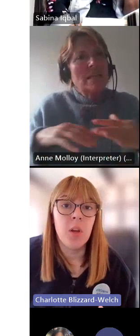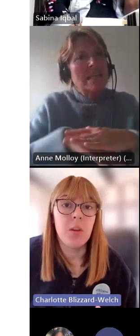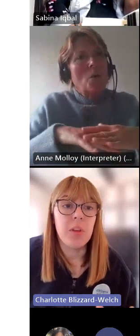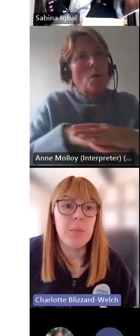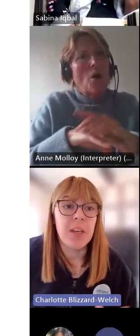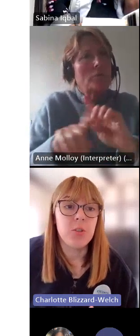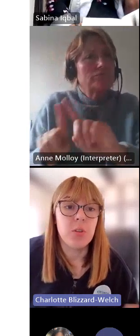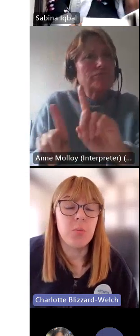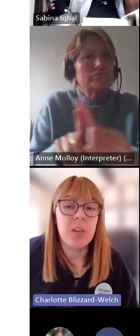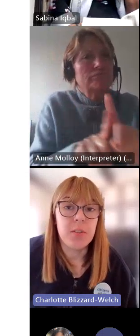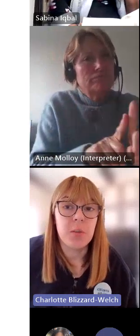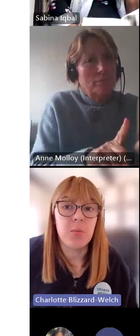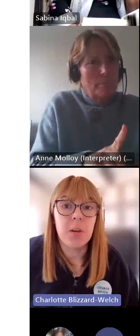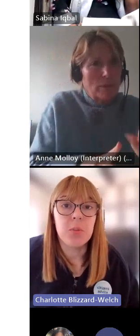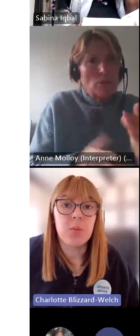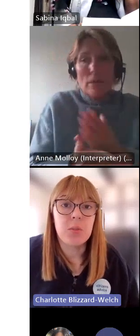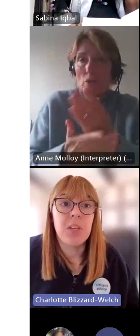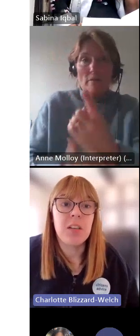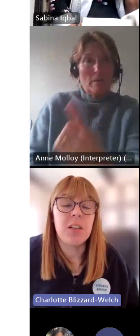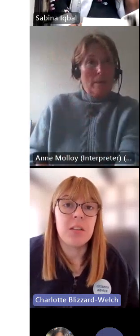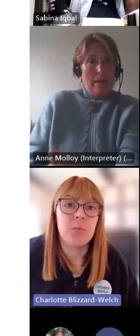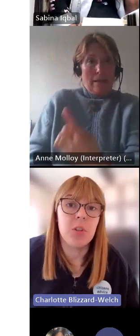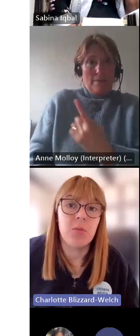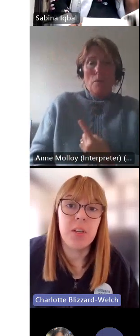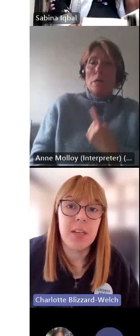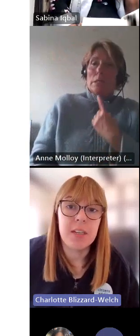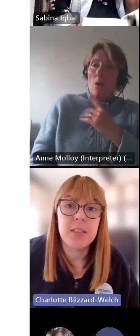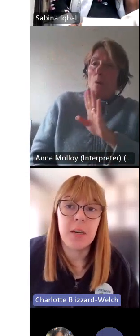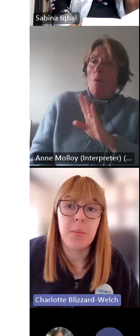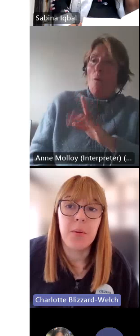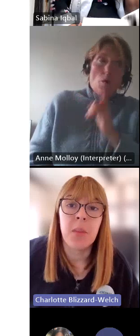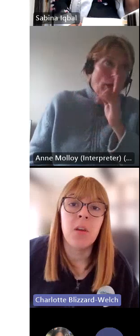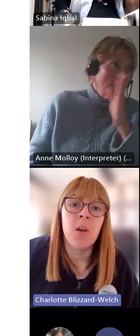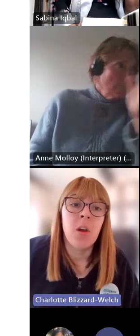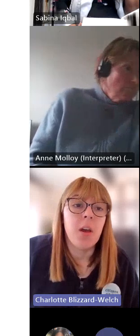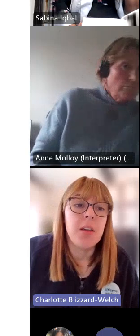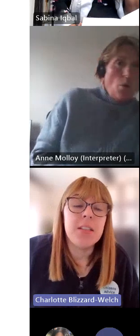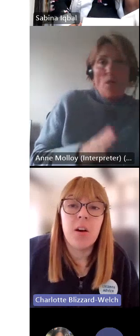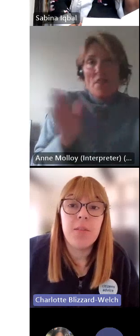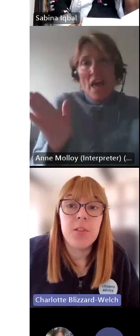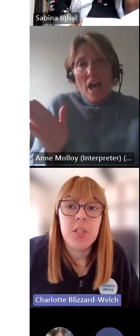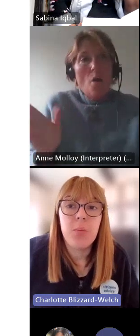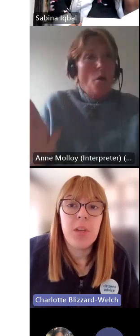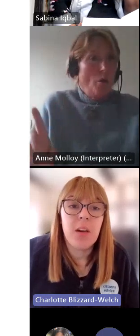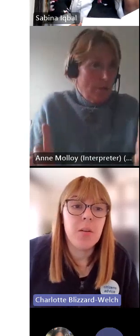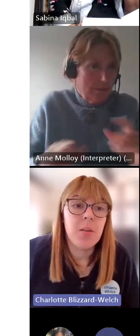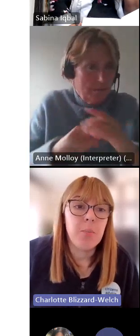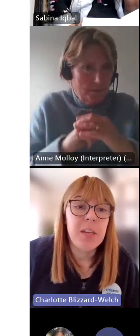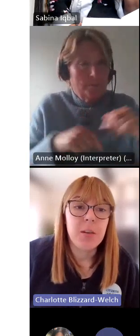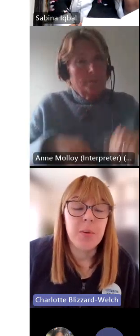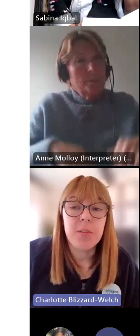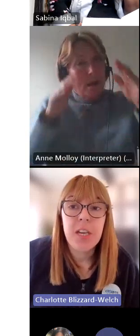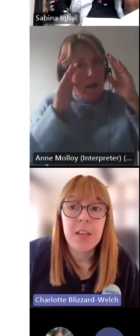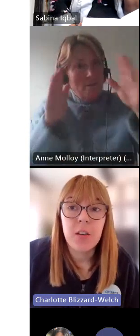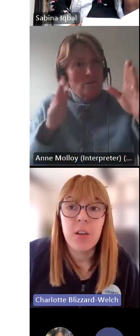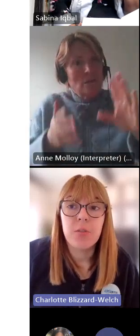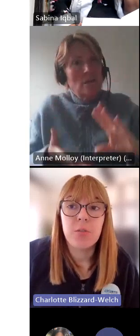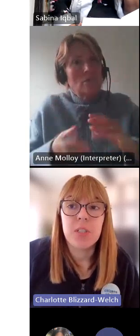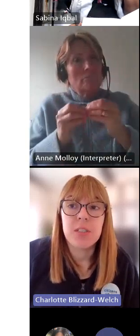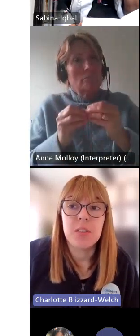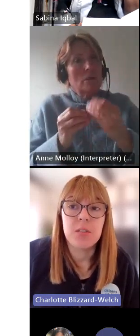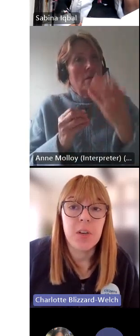people, that we make sure that whenever someone comes to us, we can connect them to the right next step. In Hertfordshire, we are made up of